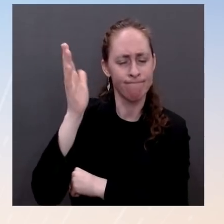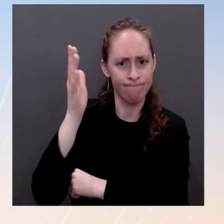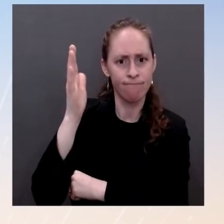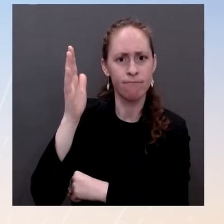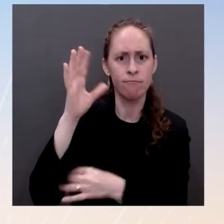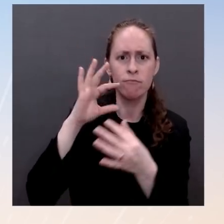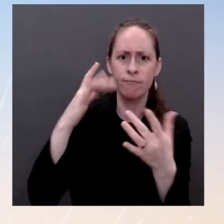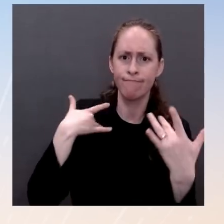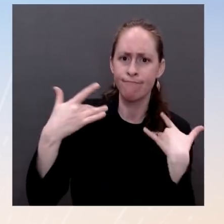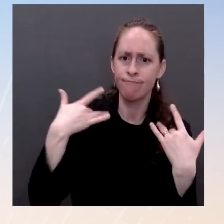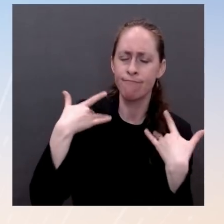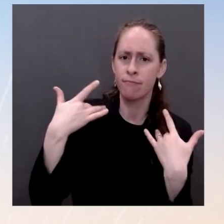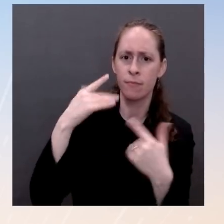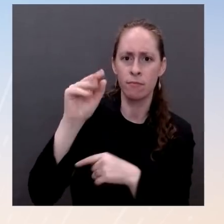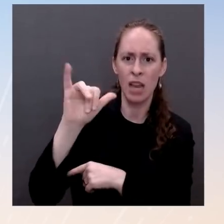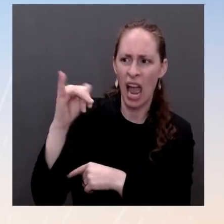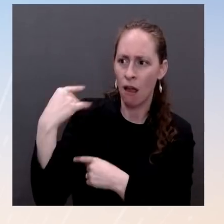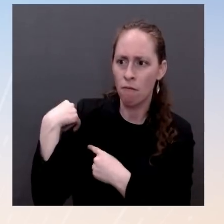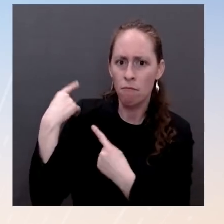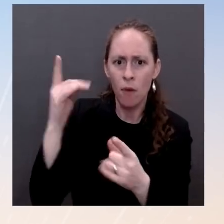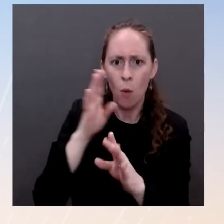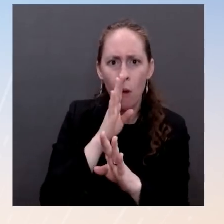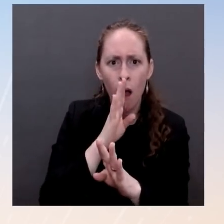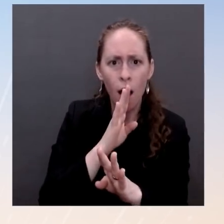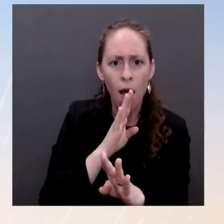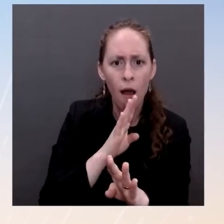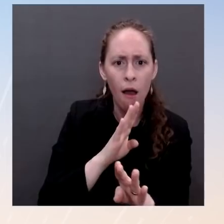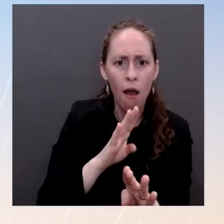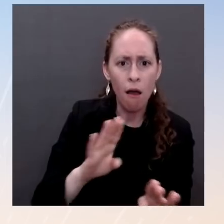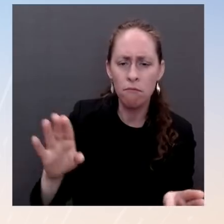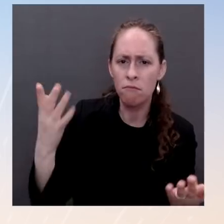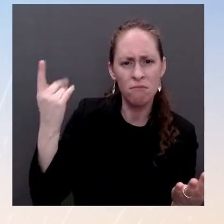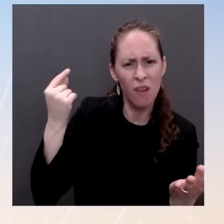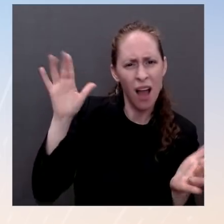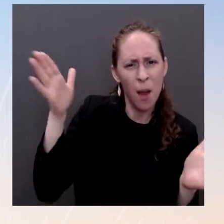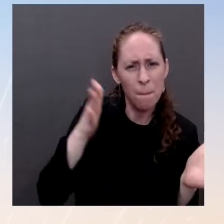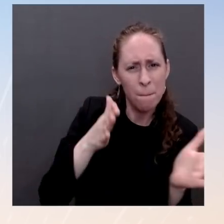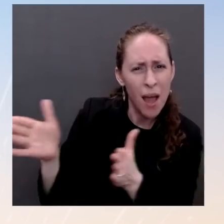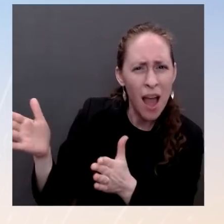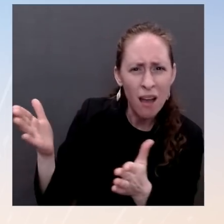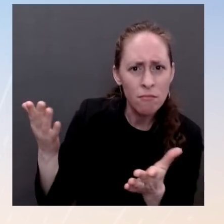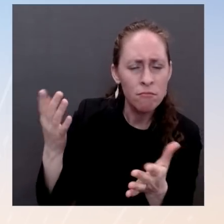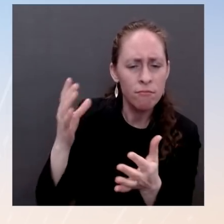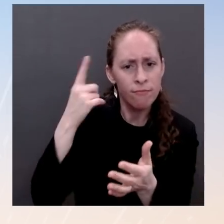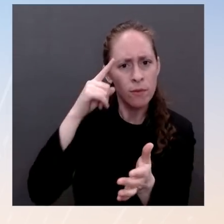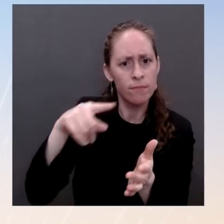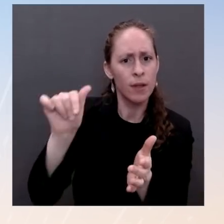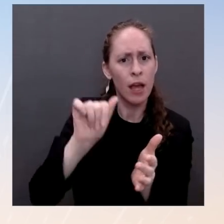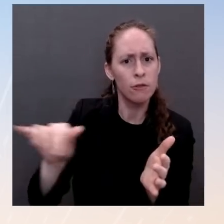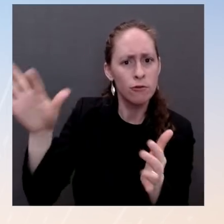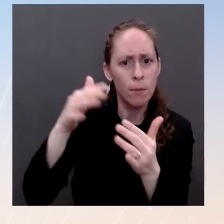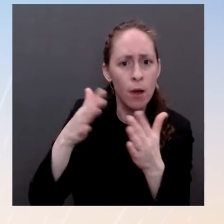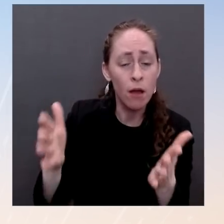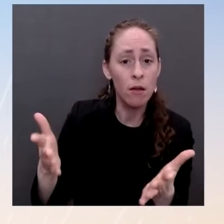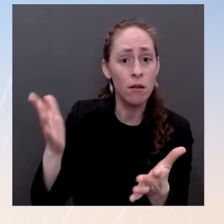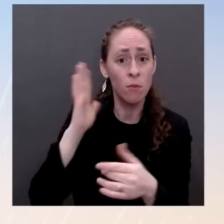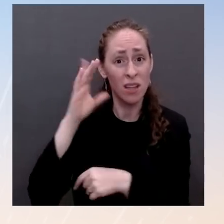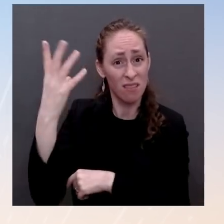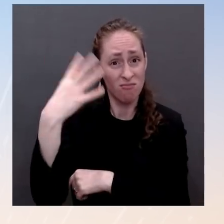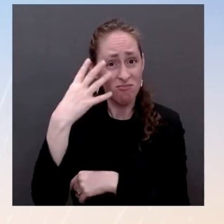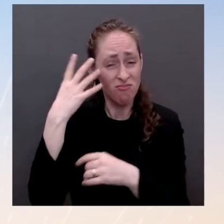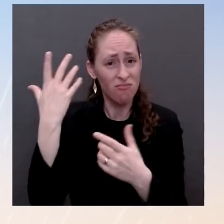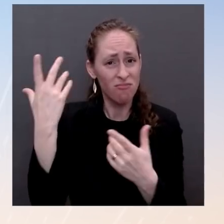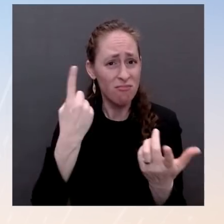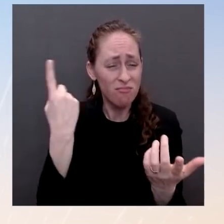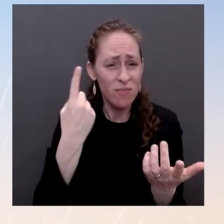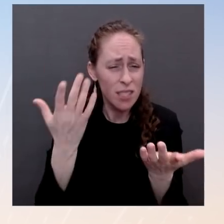like what he did last year to raise the awareness? Well, let me say first that Chloe Kim, I'm obsessed with the Olympics, so I'm just going to